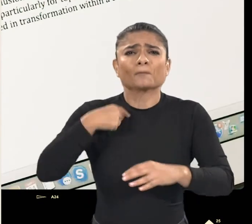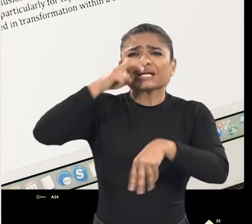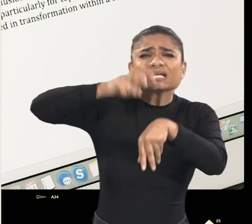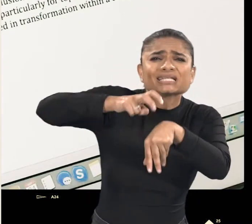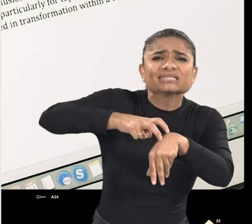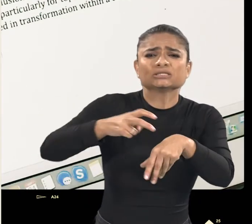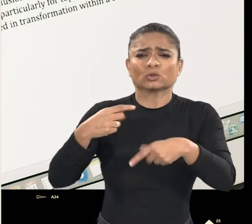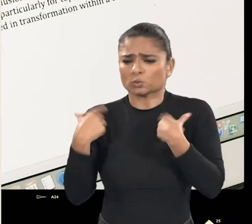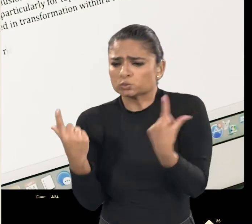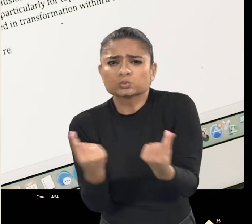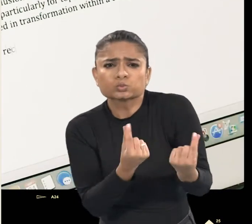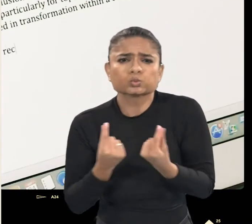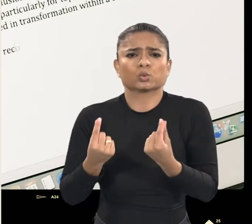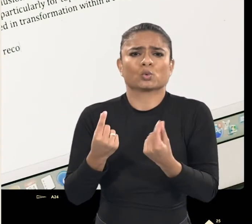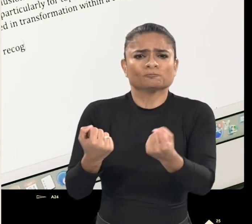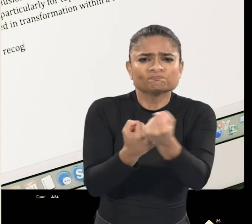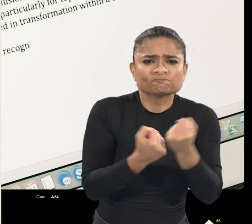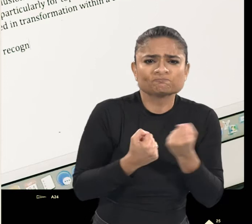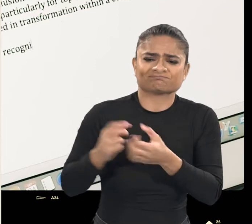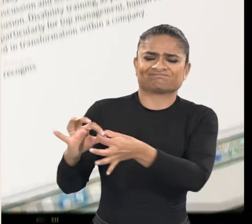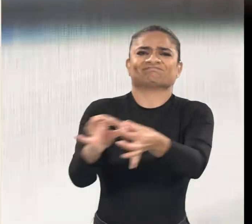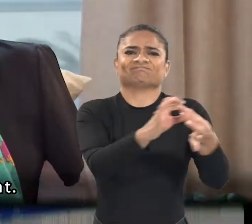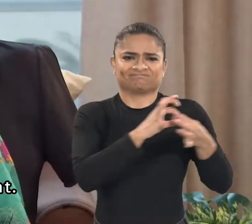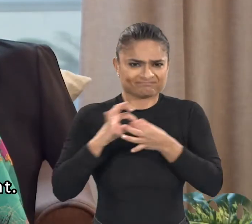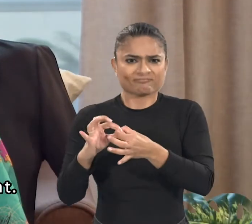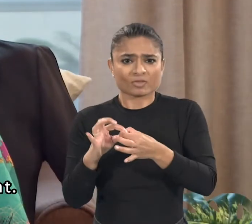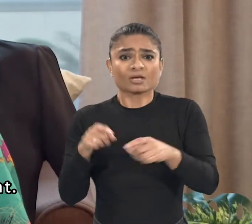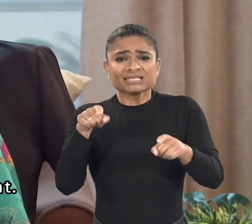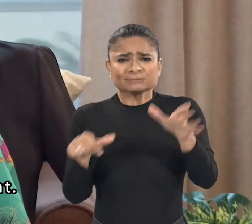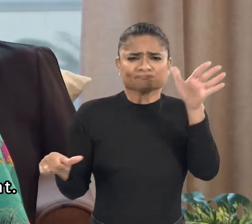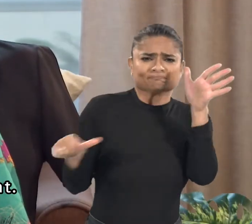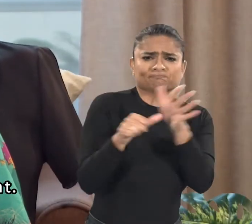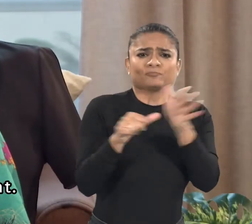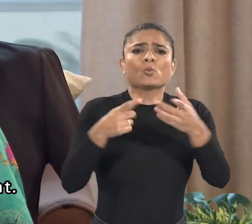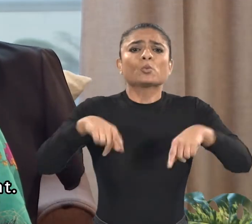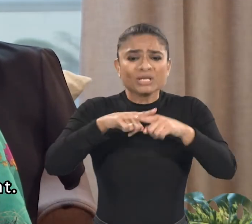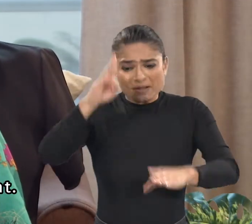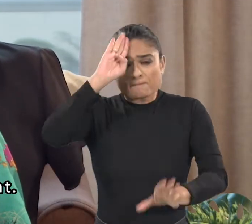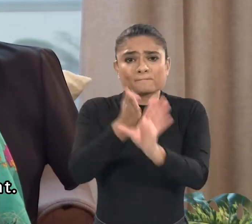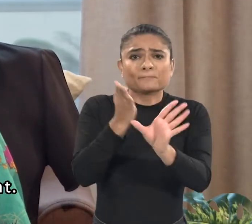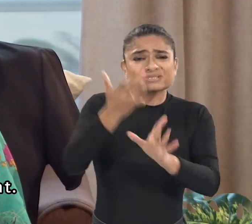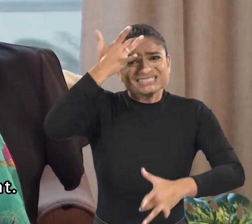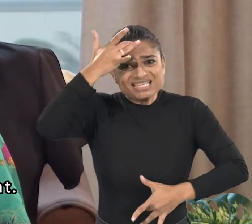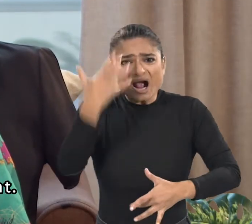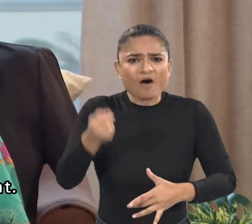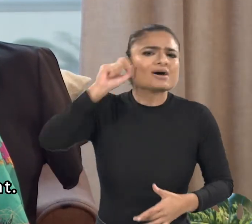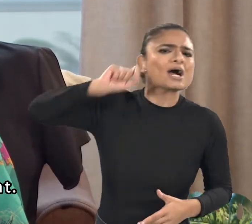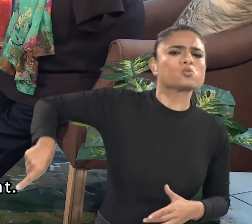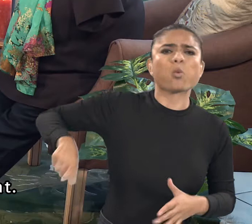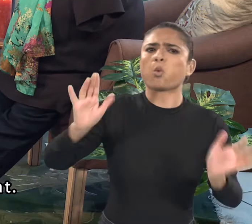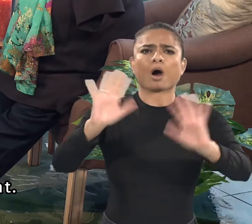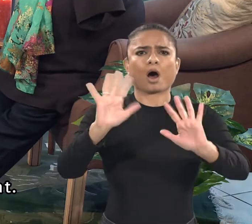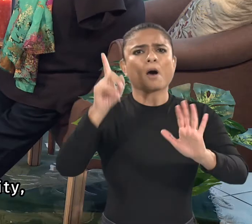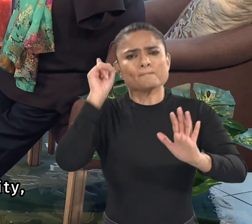I can't. It comes from positive psychology. The premise is don't ignore what is wrong, but focus more on what